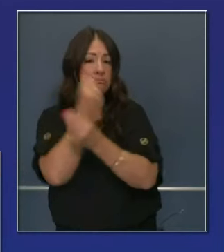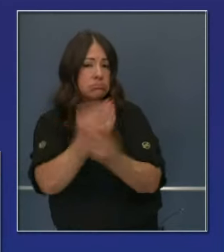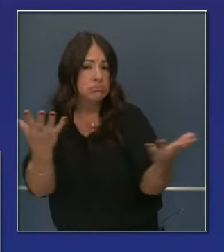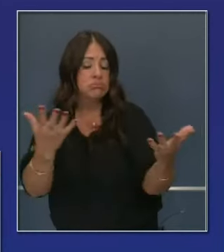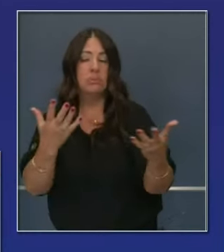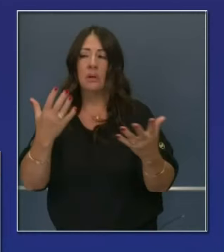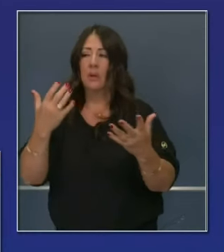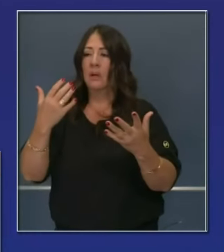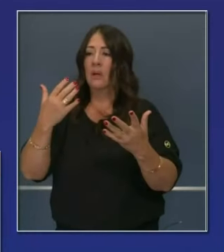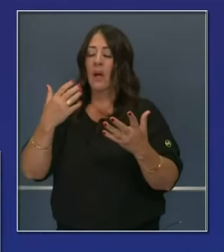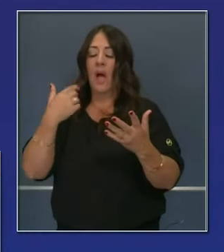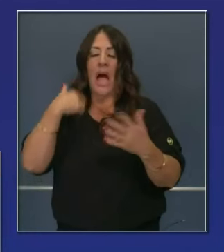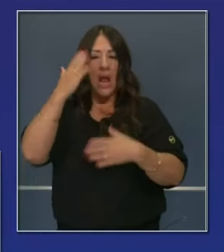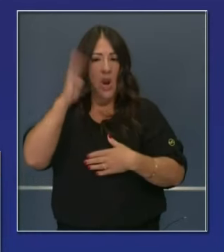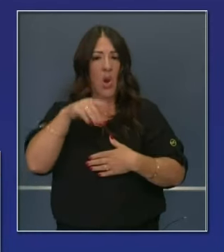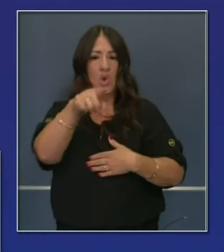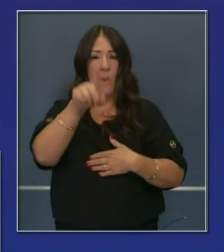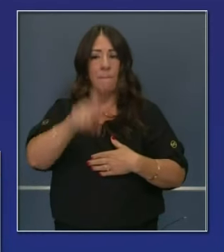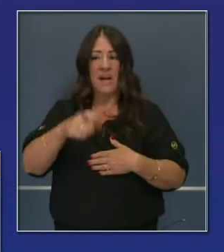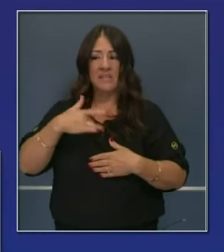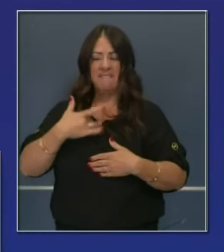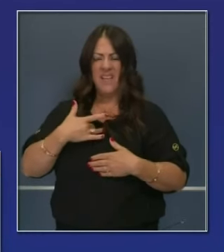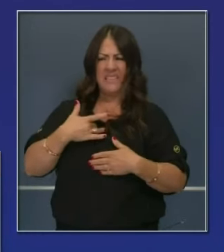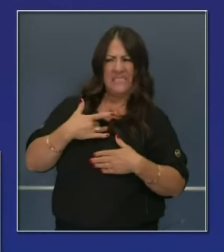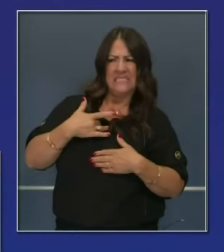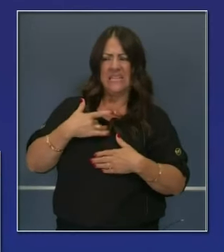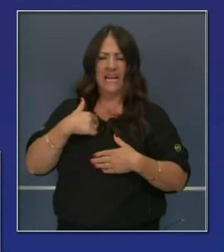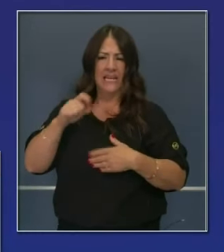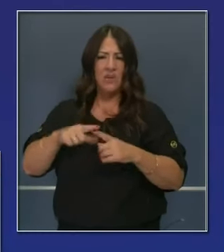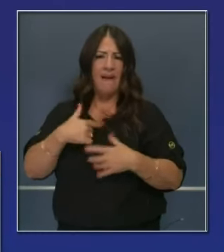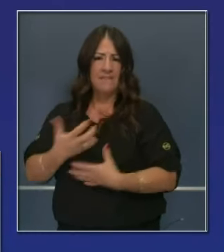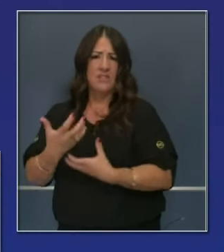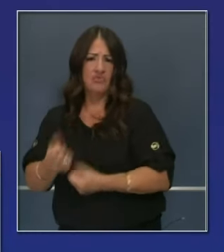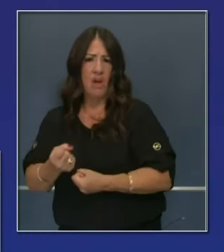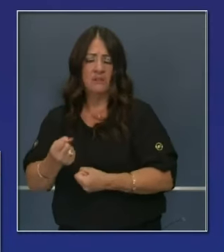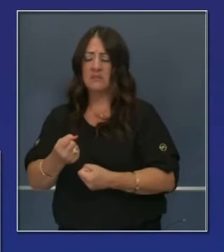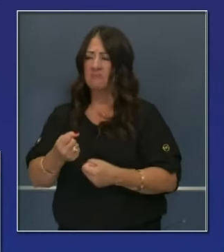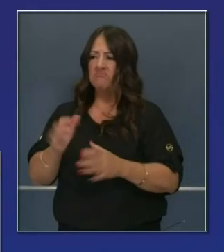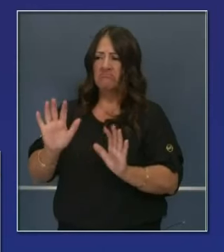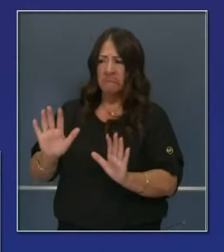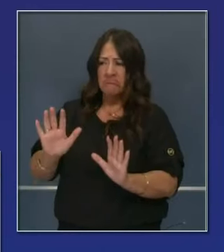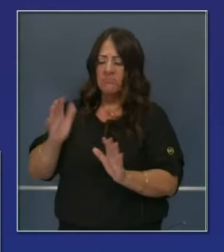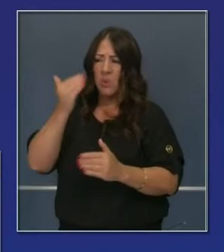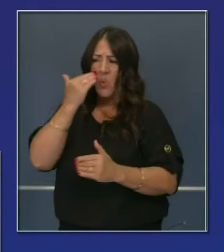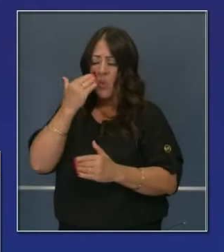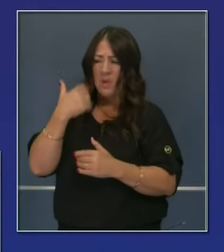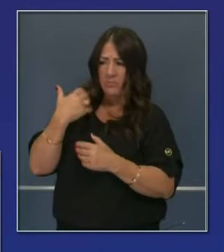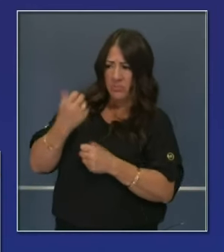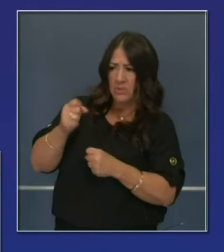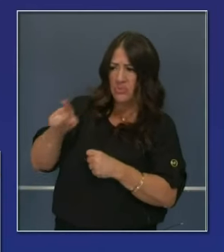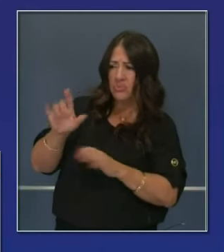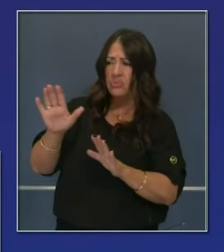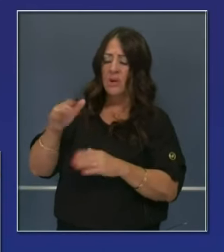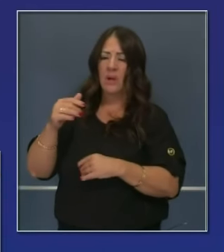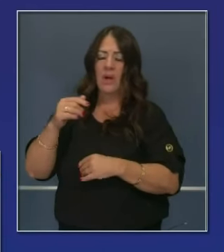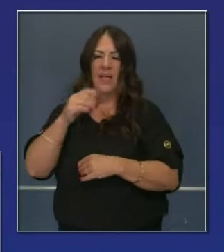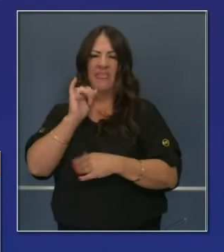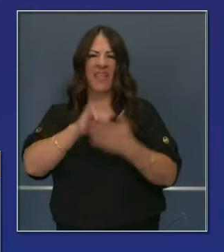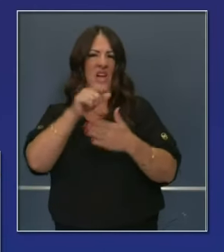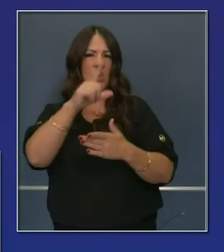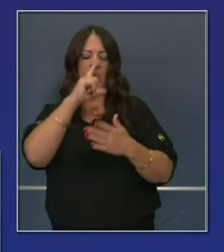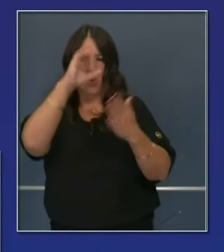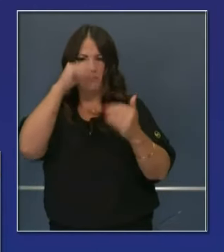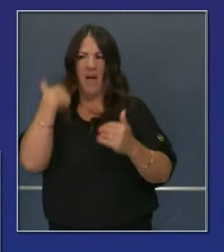of trust. You have to have confidence in the efficacy of the vaccine, confidence that we're not rushing to judgment in terms of